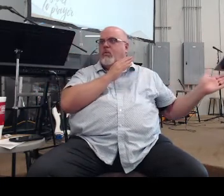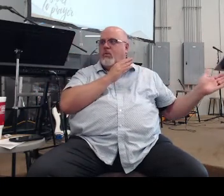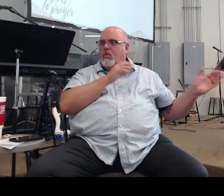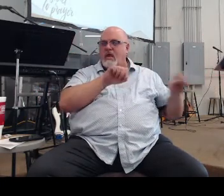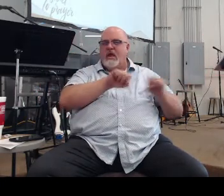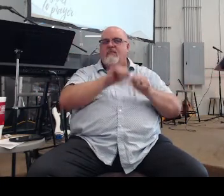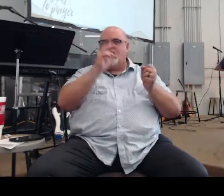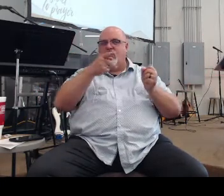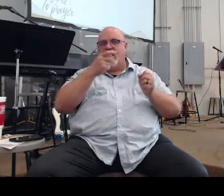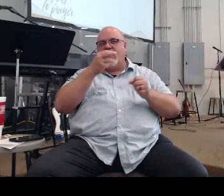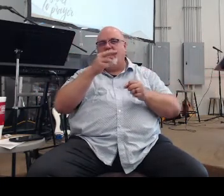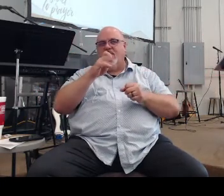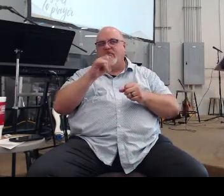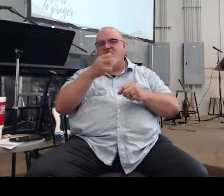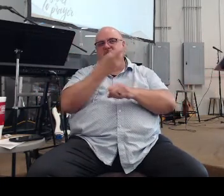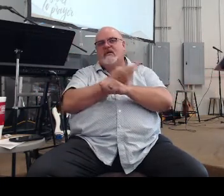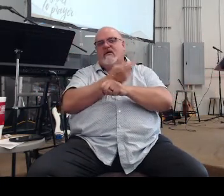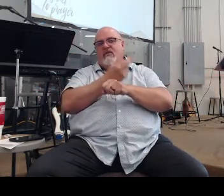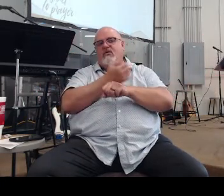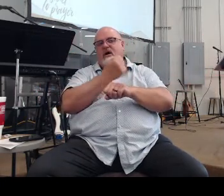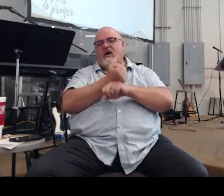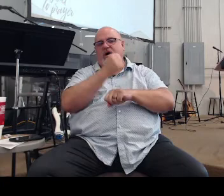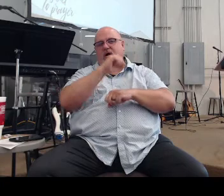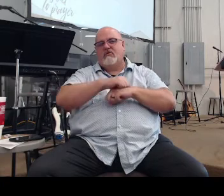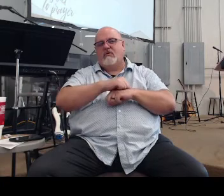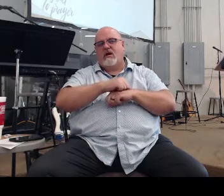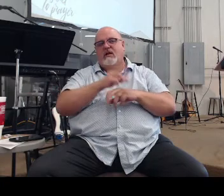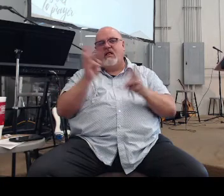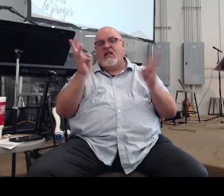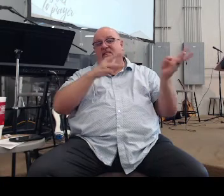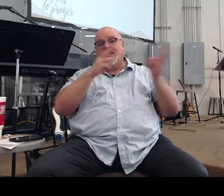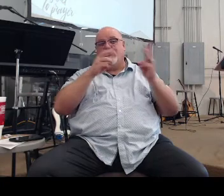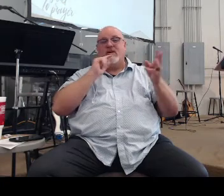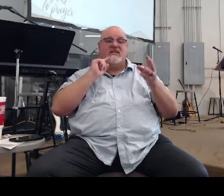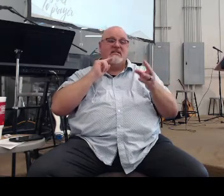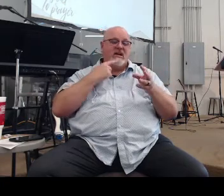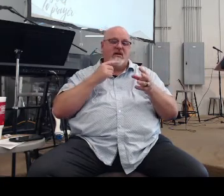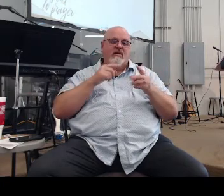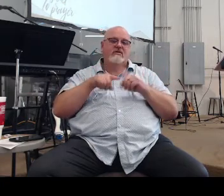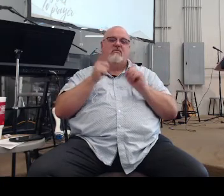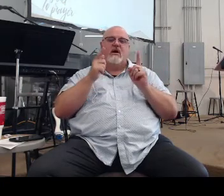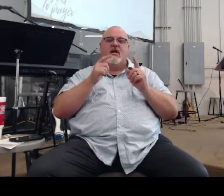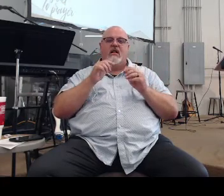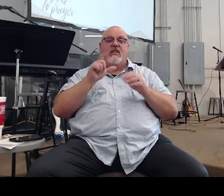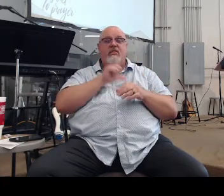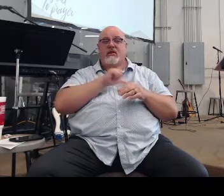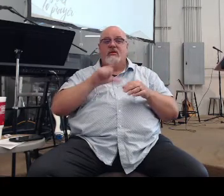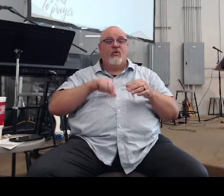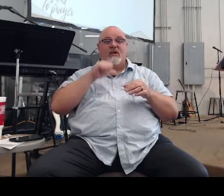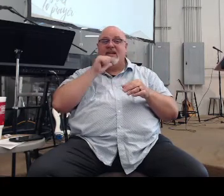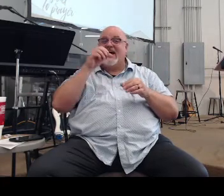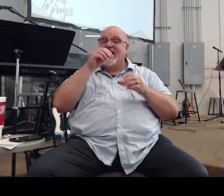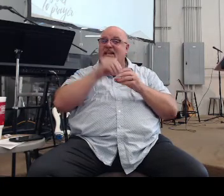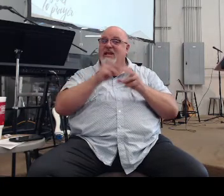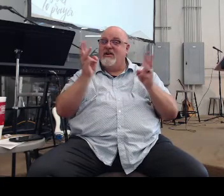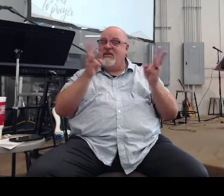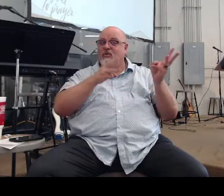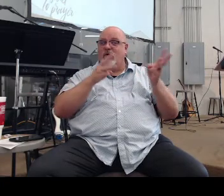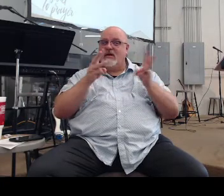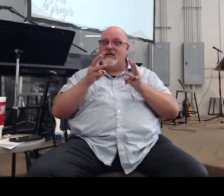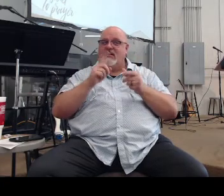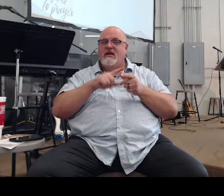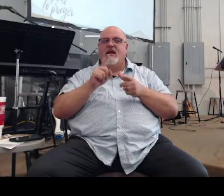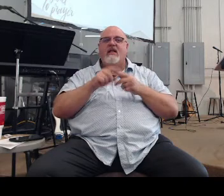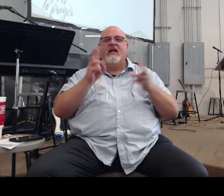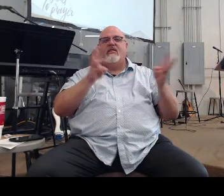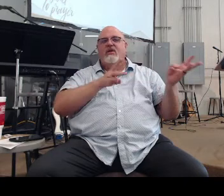the pieces of the rocks before the Lord that's some serious wind but the Lord was not in the wind and then